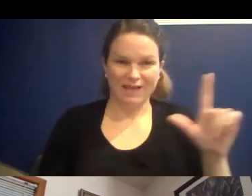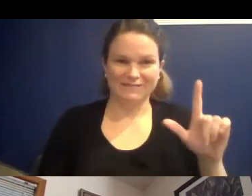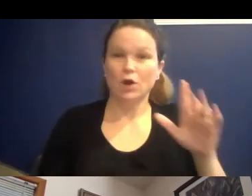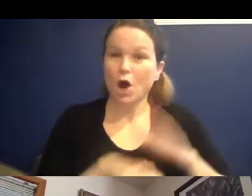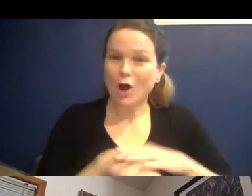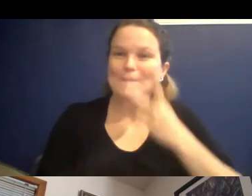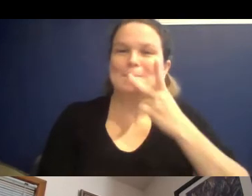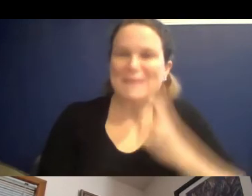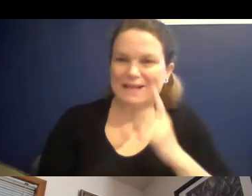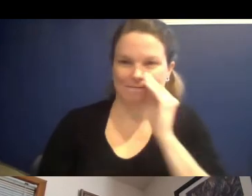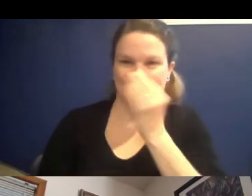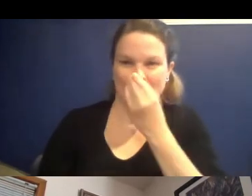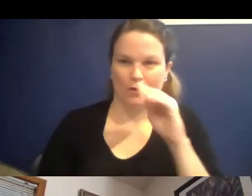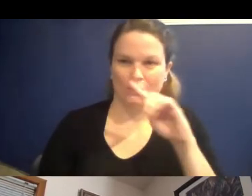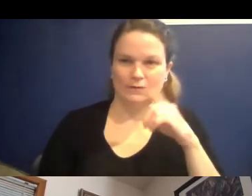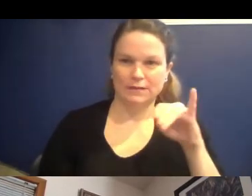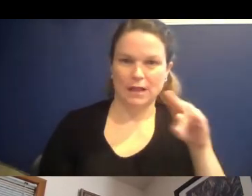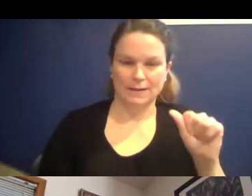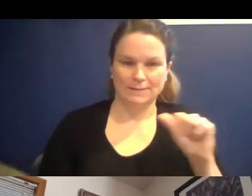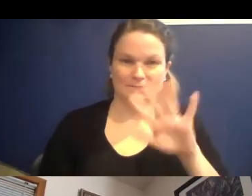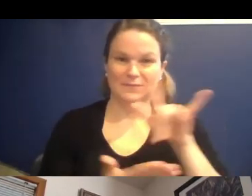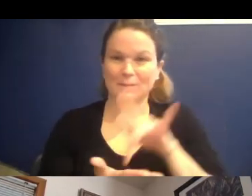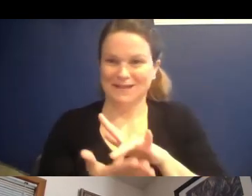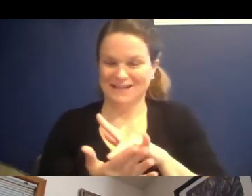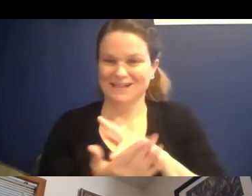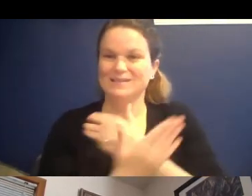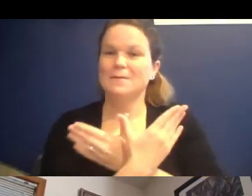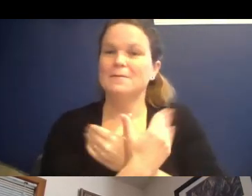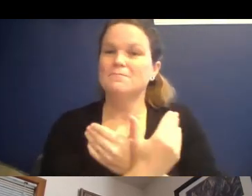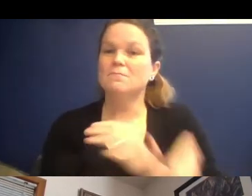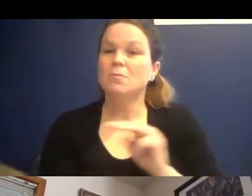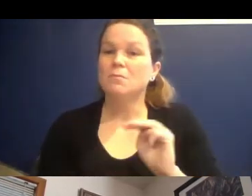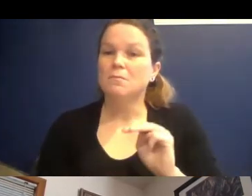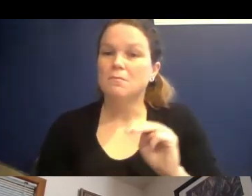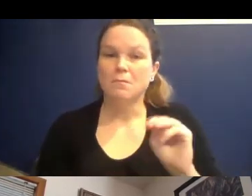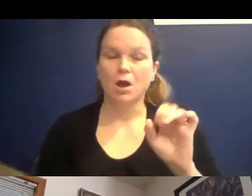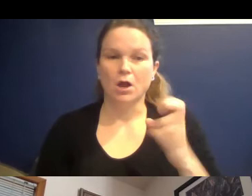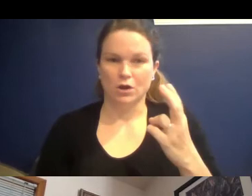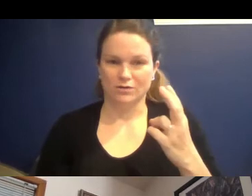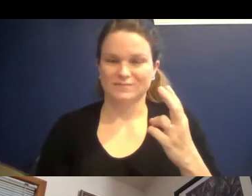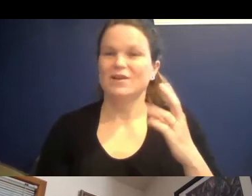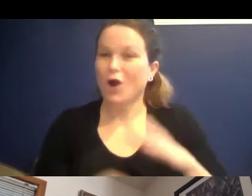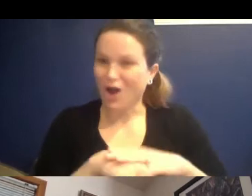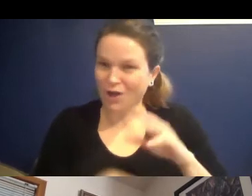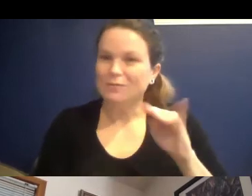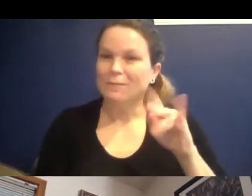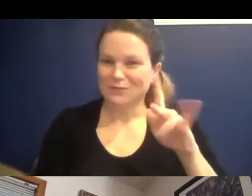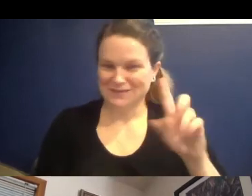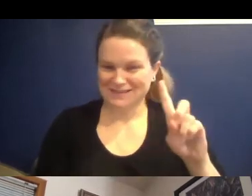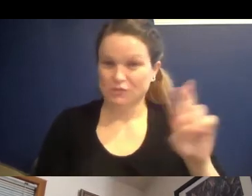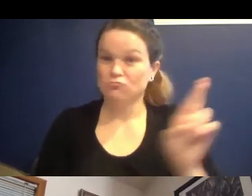zinnia. And in the middle, you can see a monarch butterfly on showy milkweed. And on the